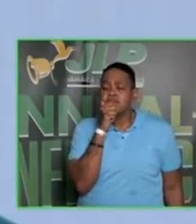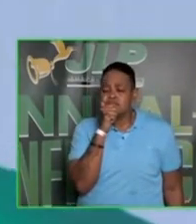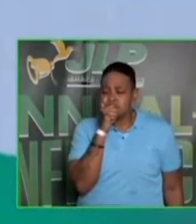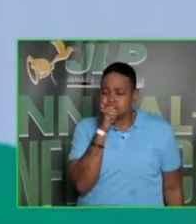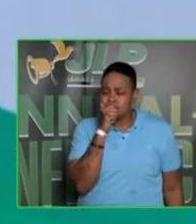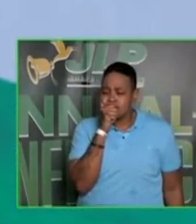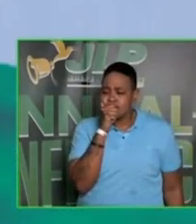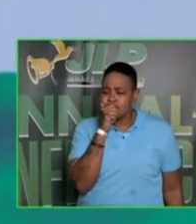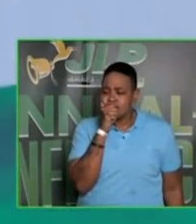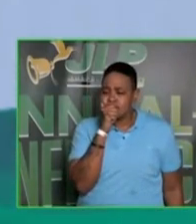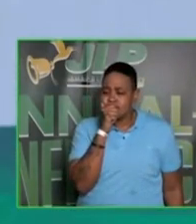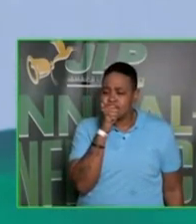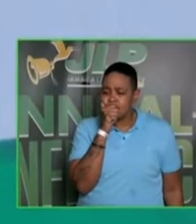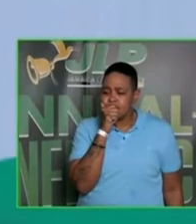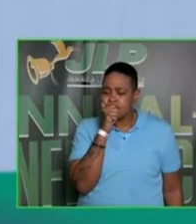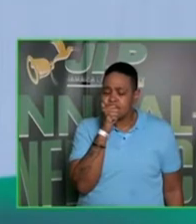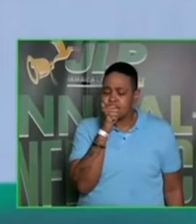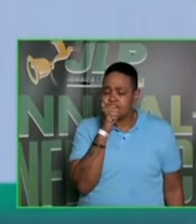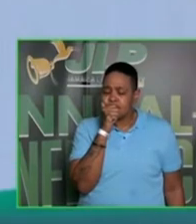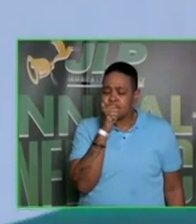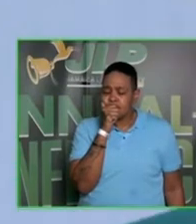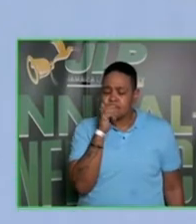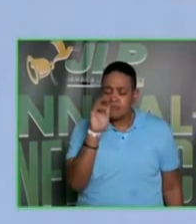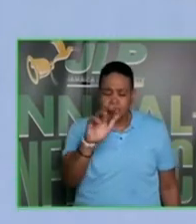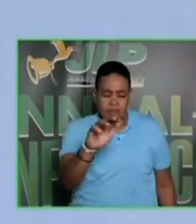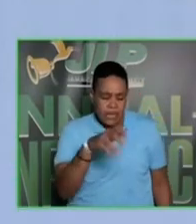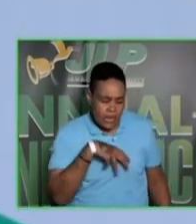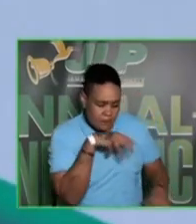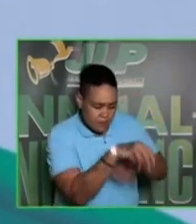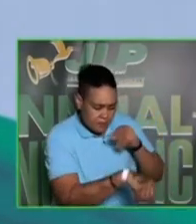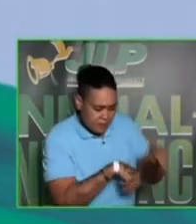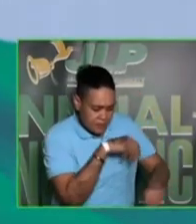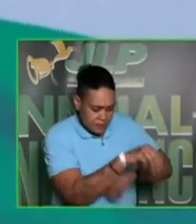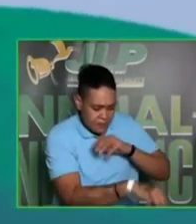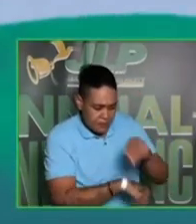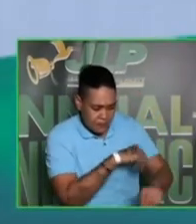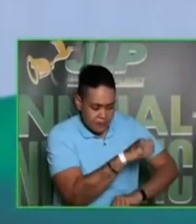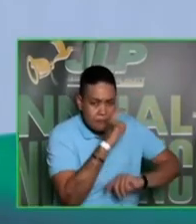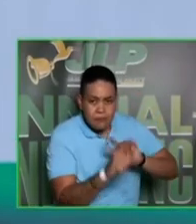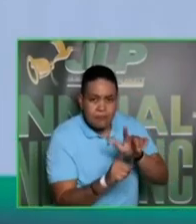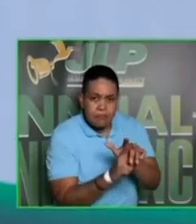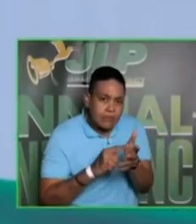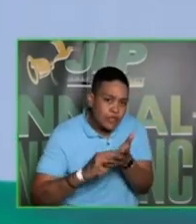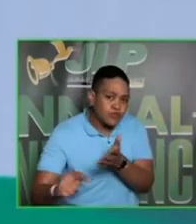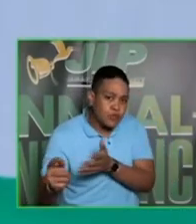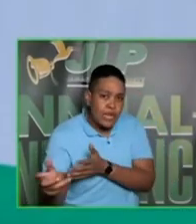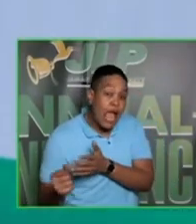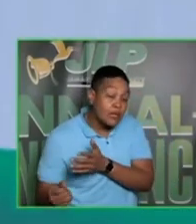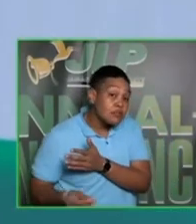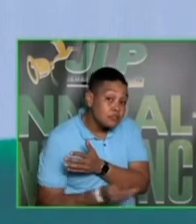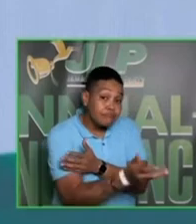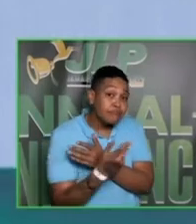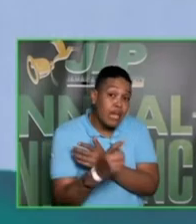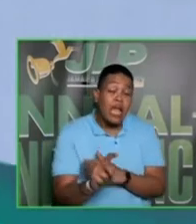we have given, when we make the payment coming up this week,